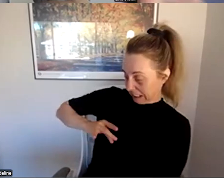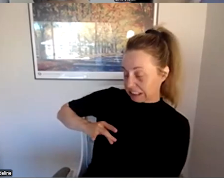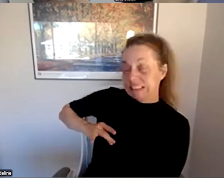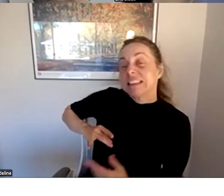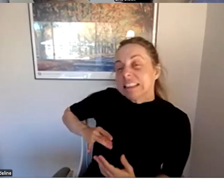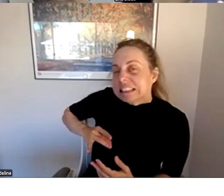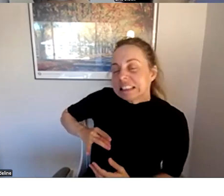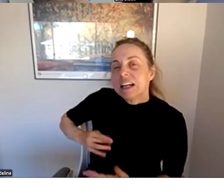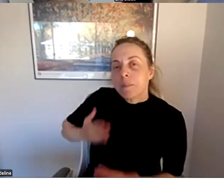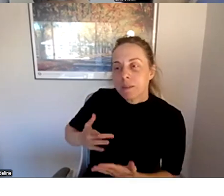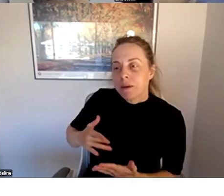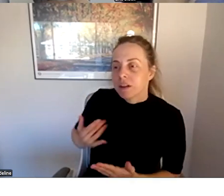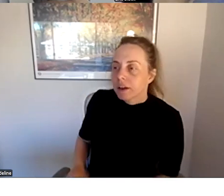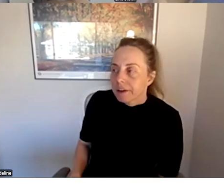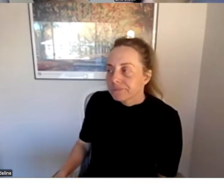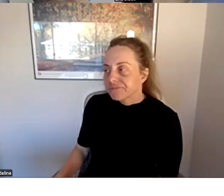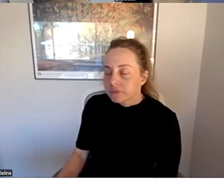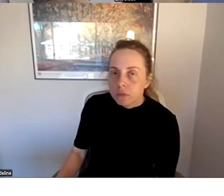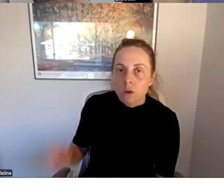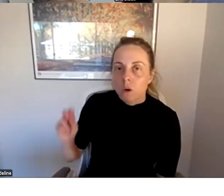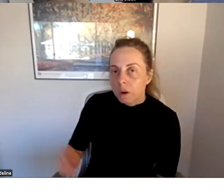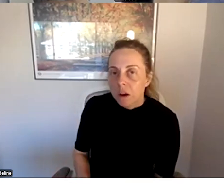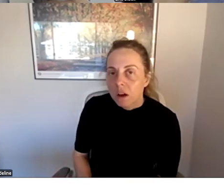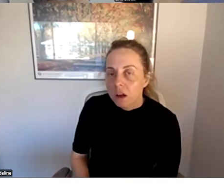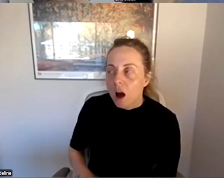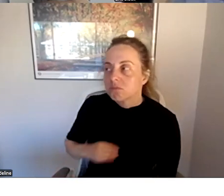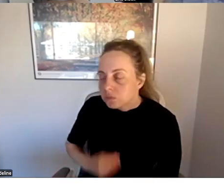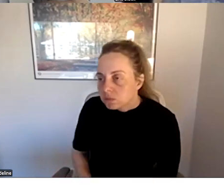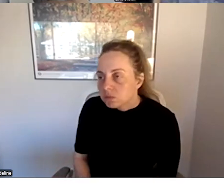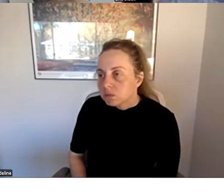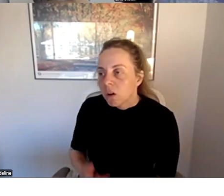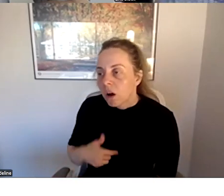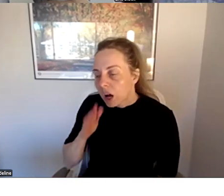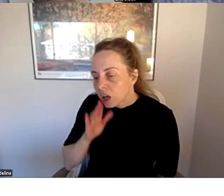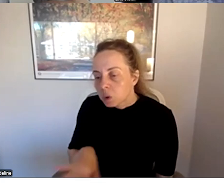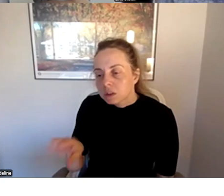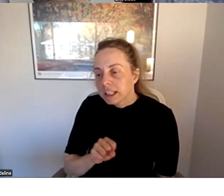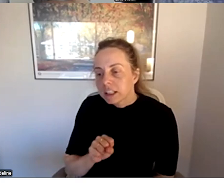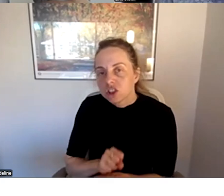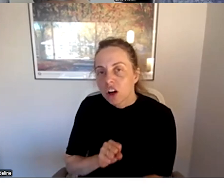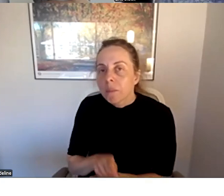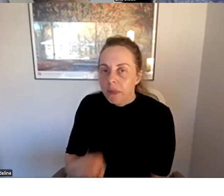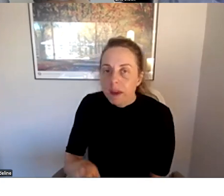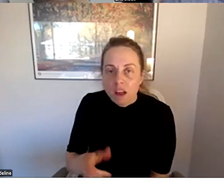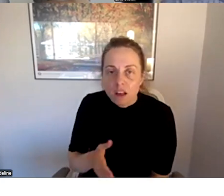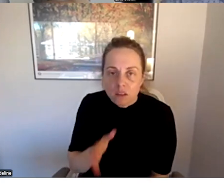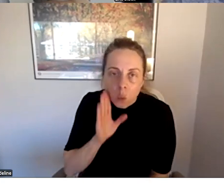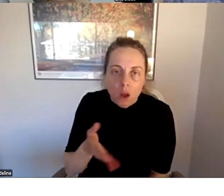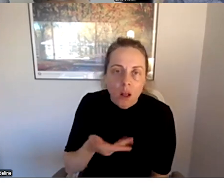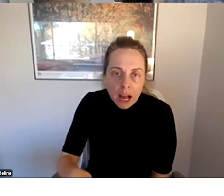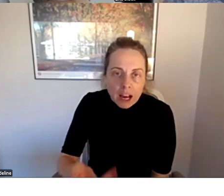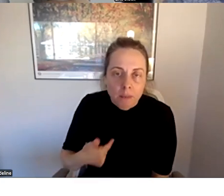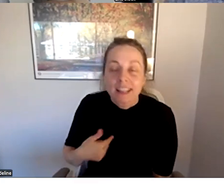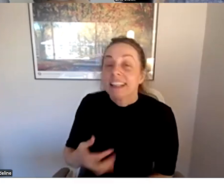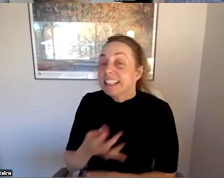begin to take jobs that will hire them versus jobs that will really reflect the best of their ability.